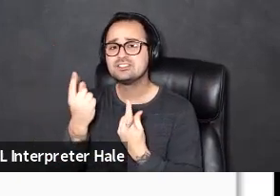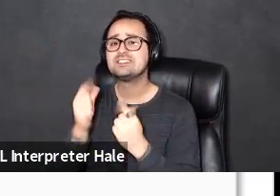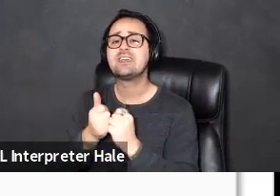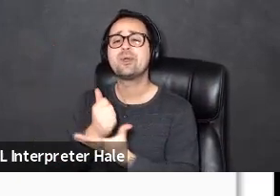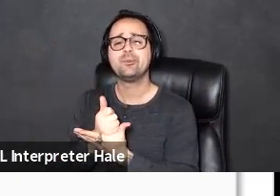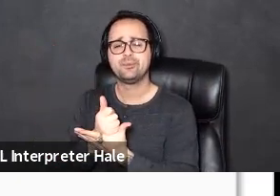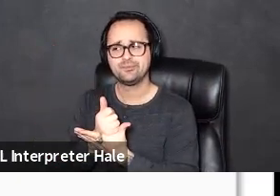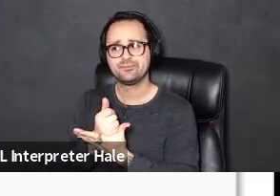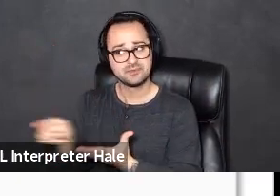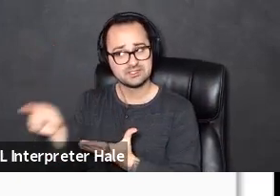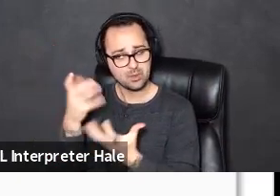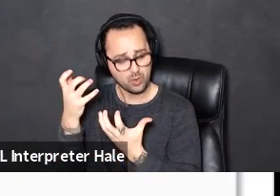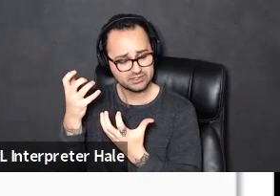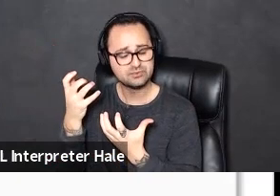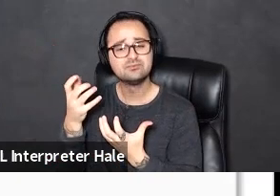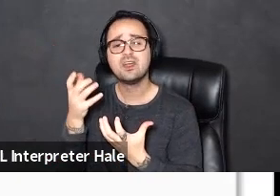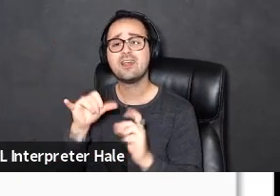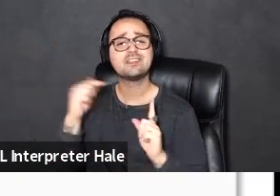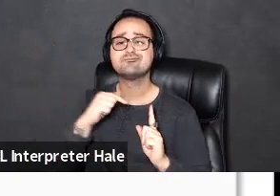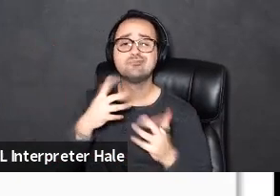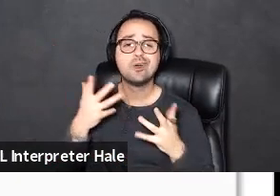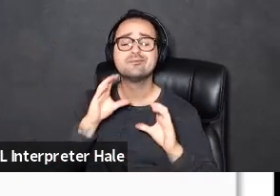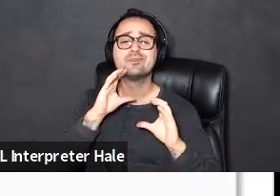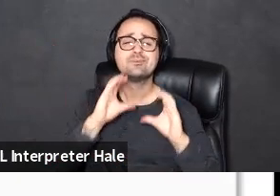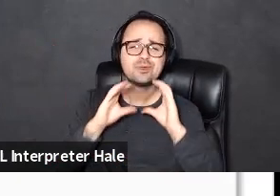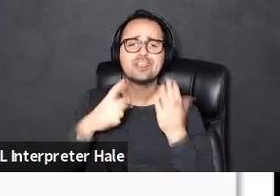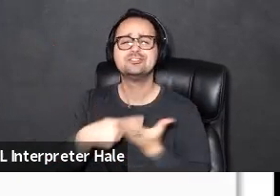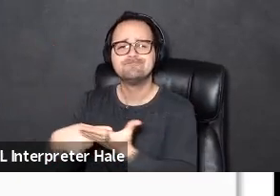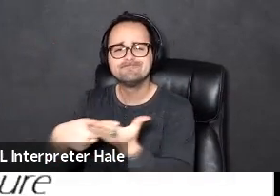they do want to. And that's about communication and conversation.